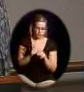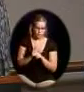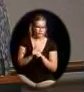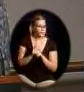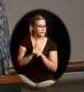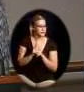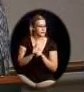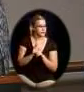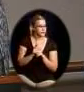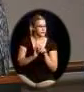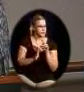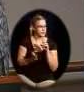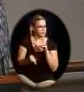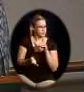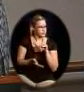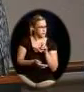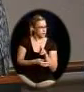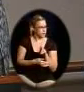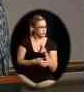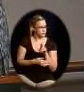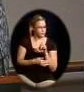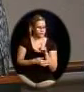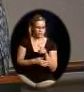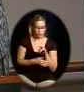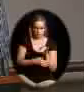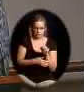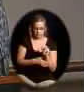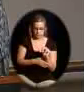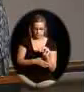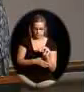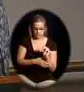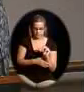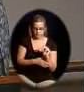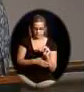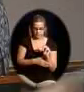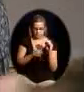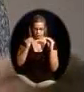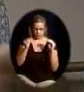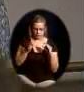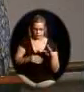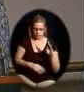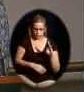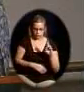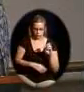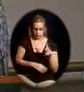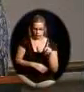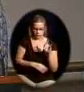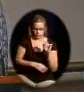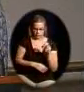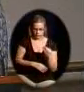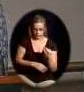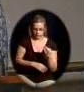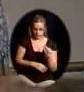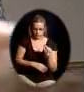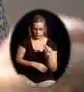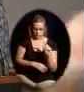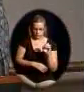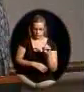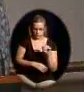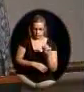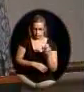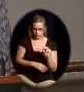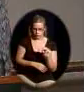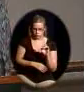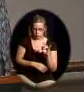Ed Robinson, President, Professor Neil Friesland, Professor Brad King, Jerry Renaud, Aaron Dugan, and Debbie Byrne with